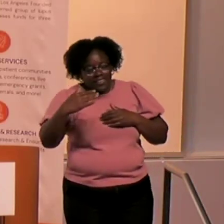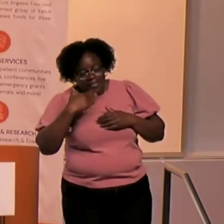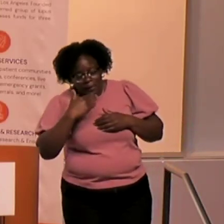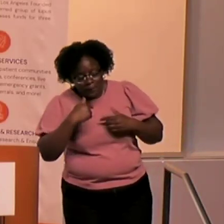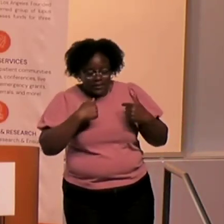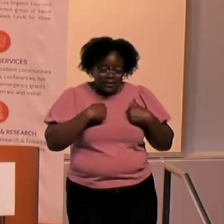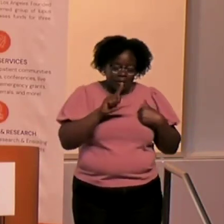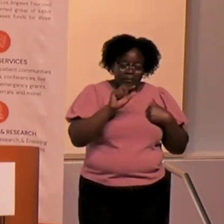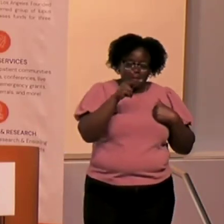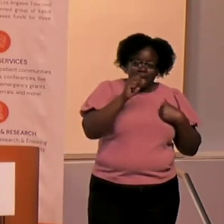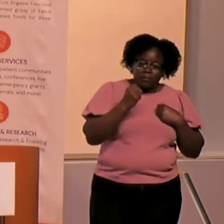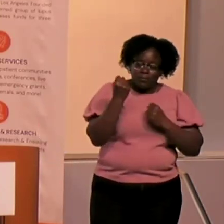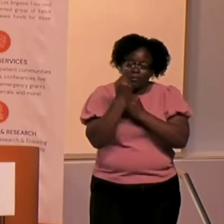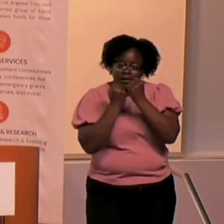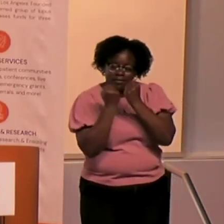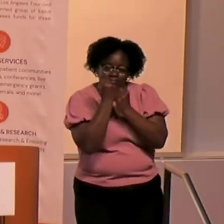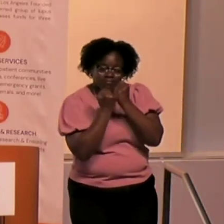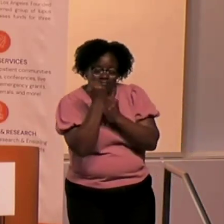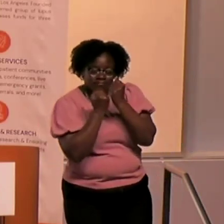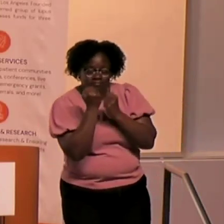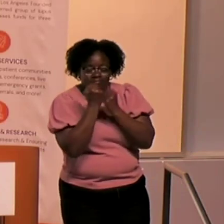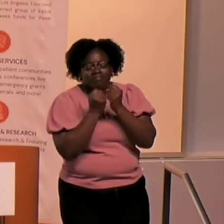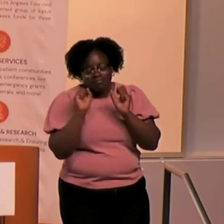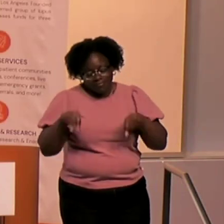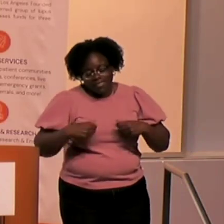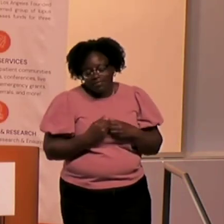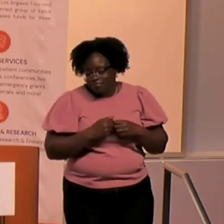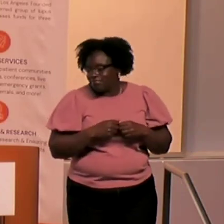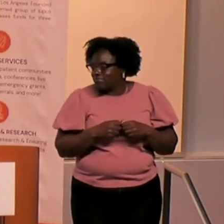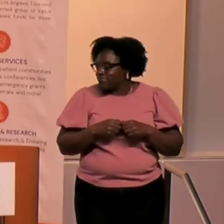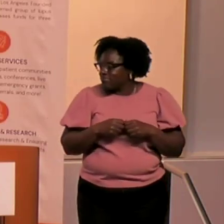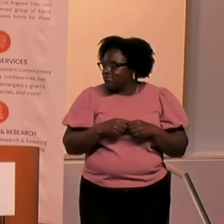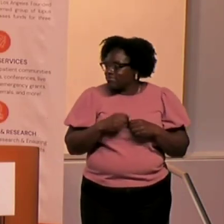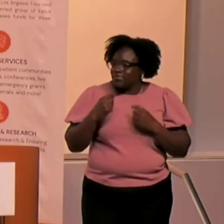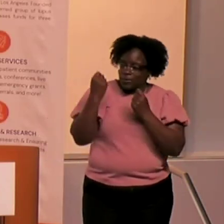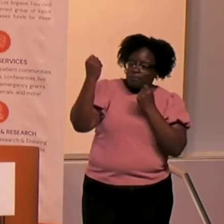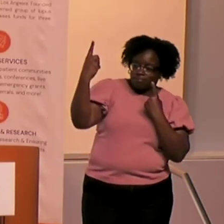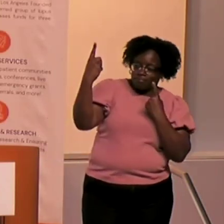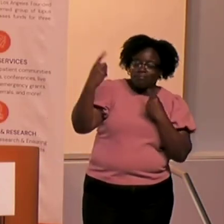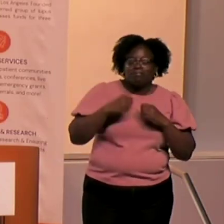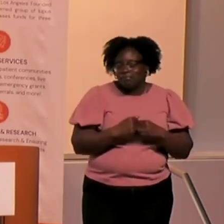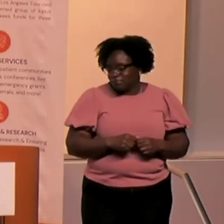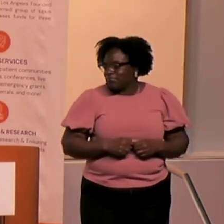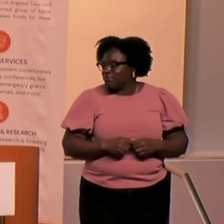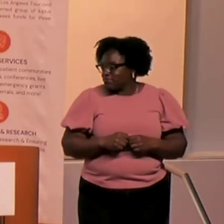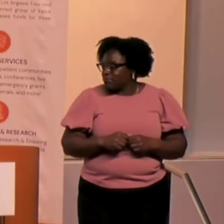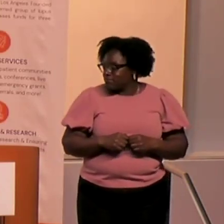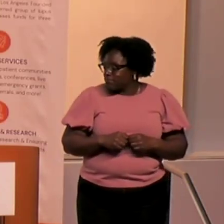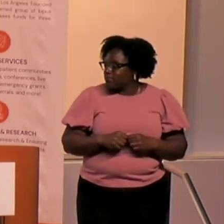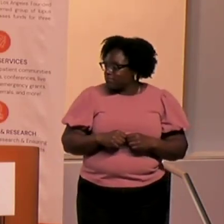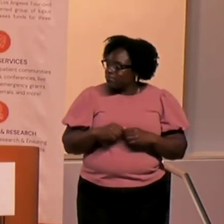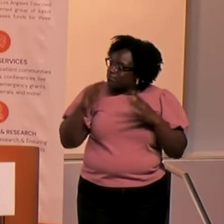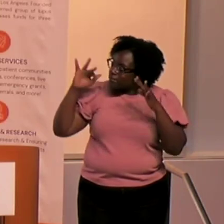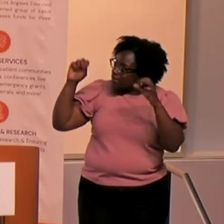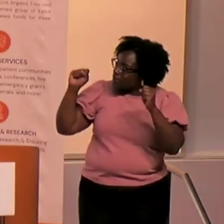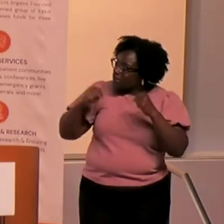we can be there for one another and sympathize, and we literally get it for each other. Yeah. That's amazing. I'm